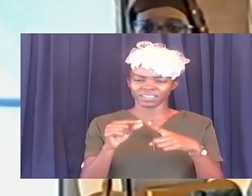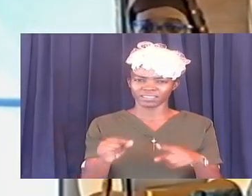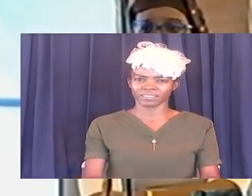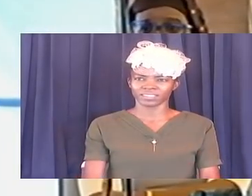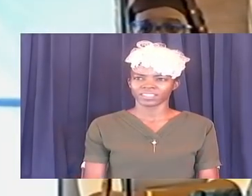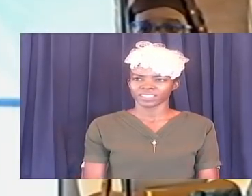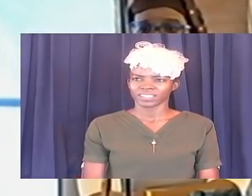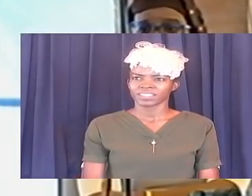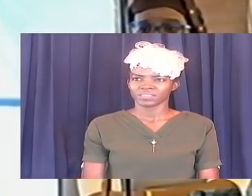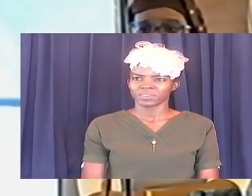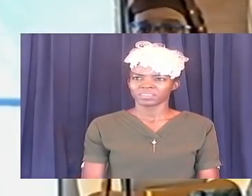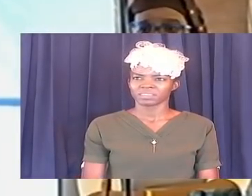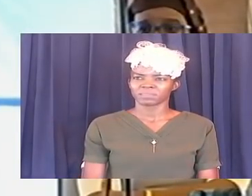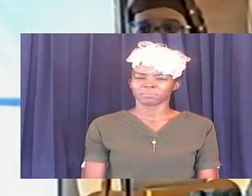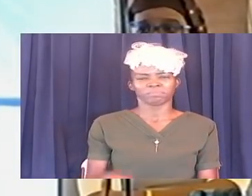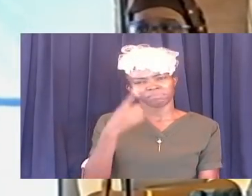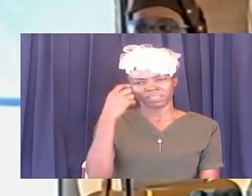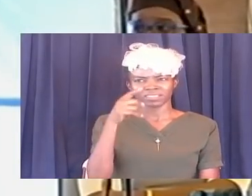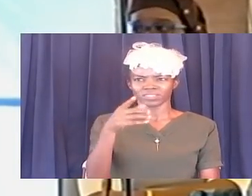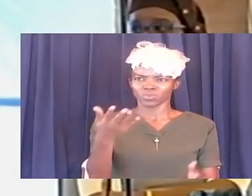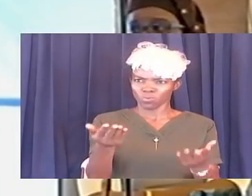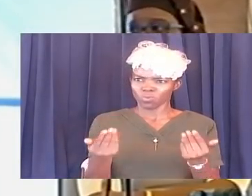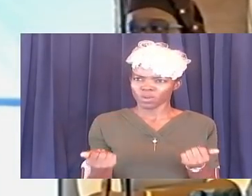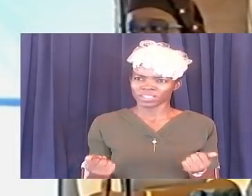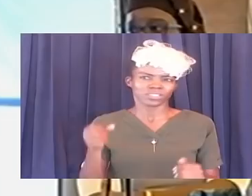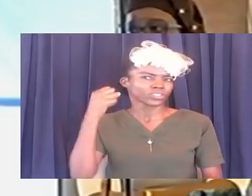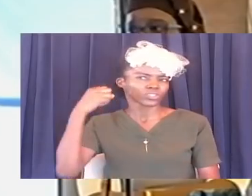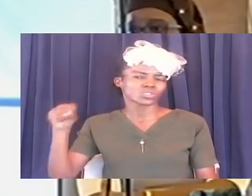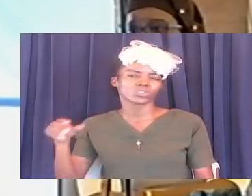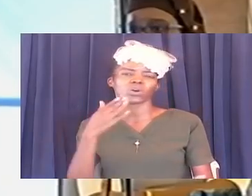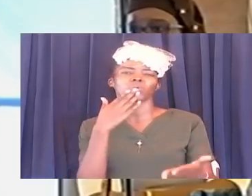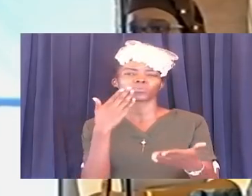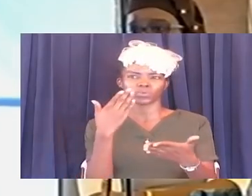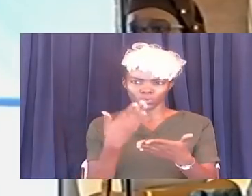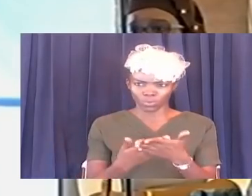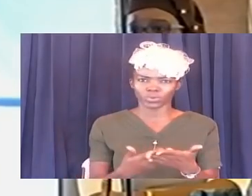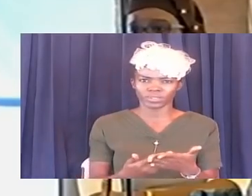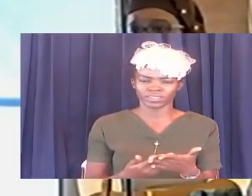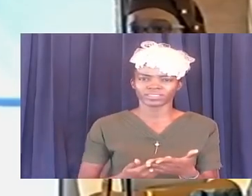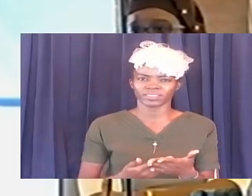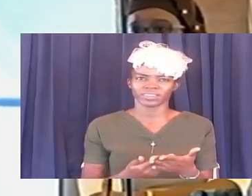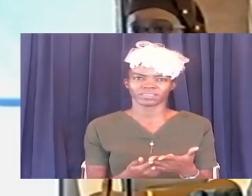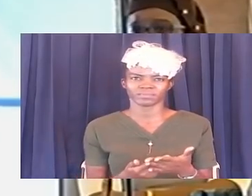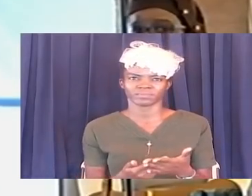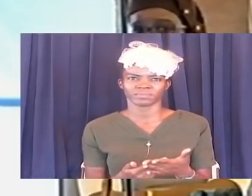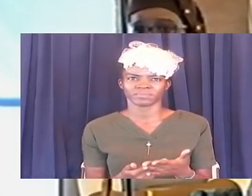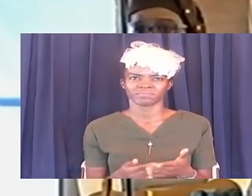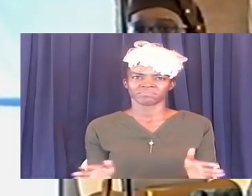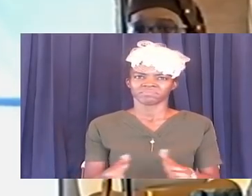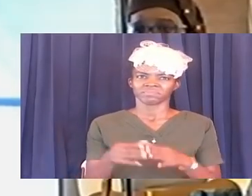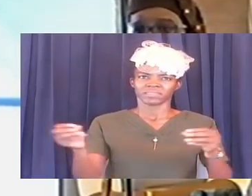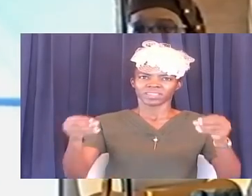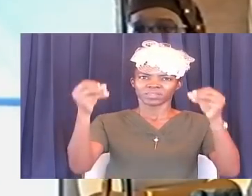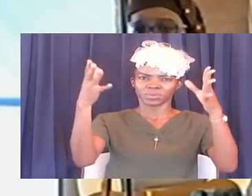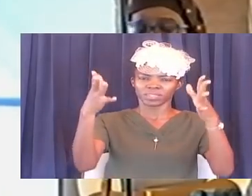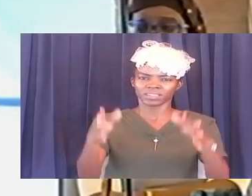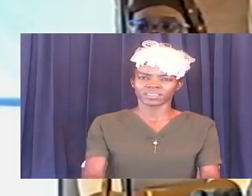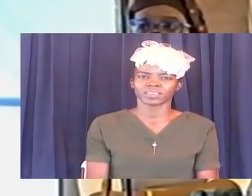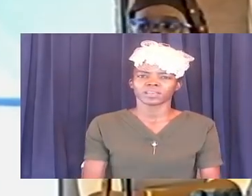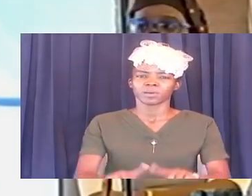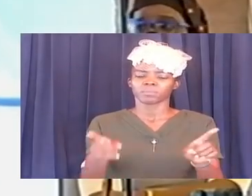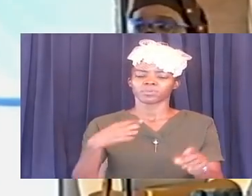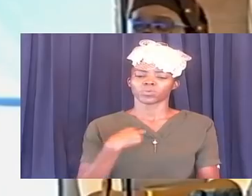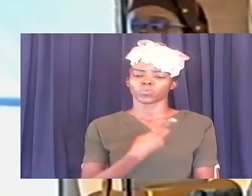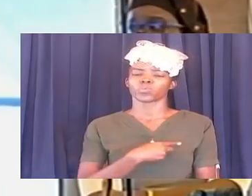even understand just to sound good. Hallelujah. Just to appeal to others. Hallelujah. But we have to